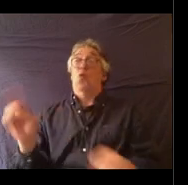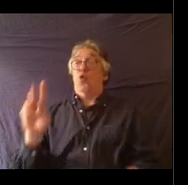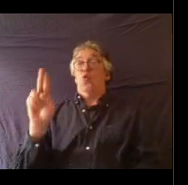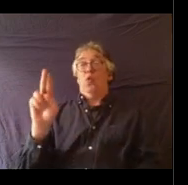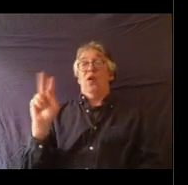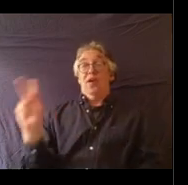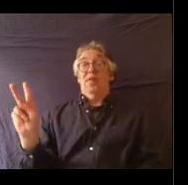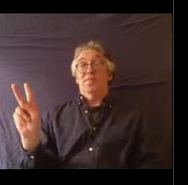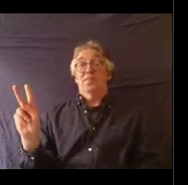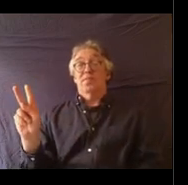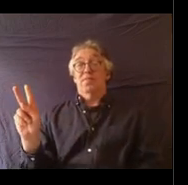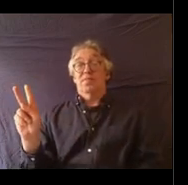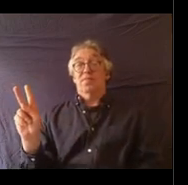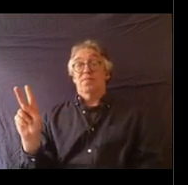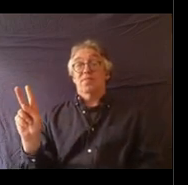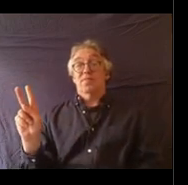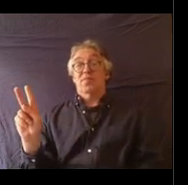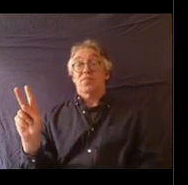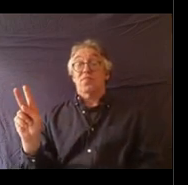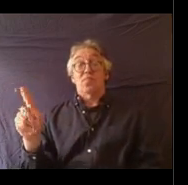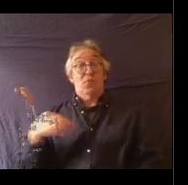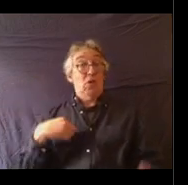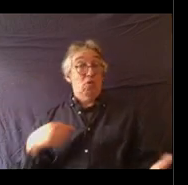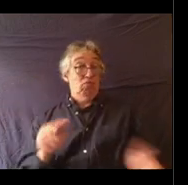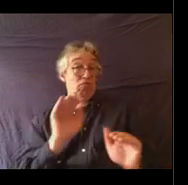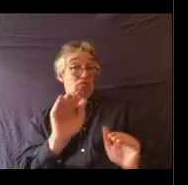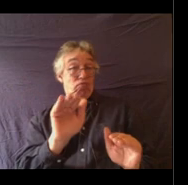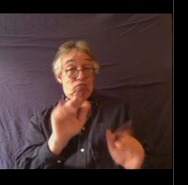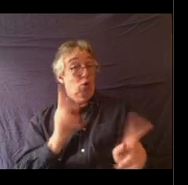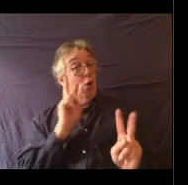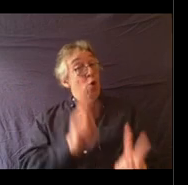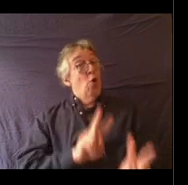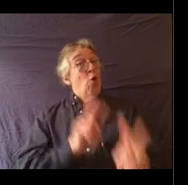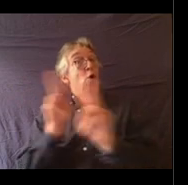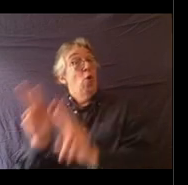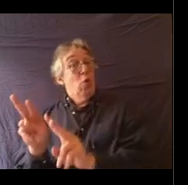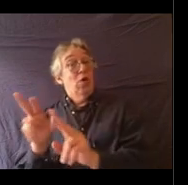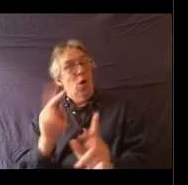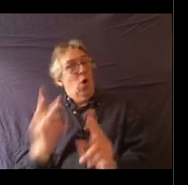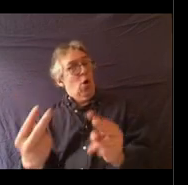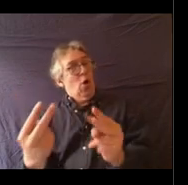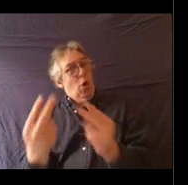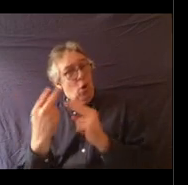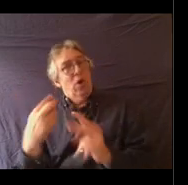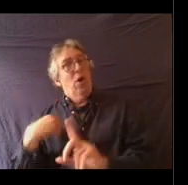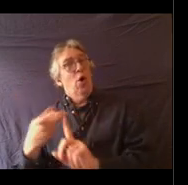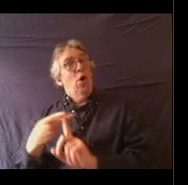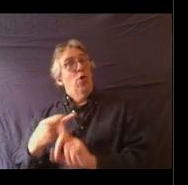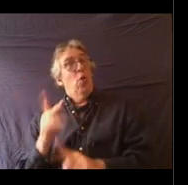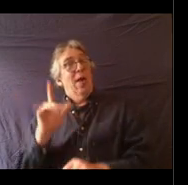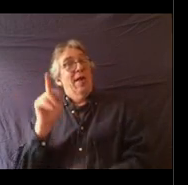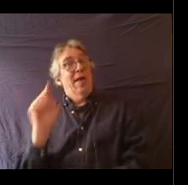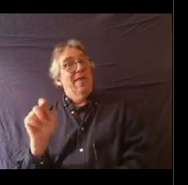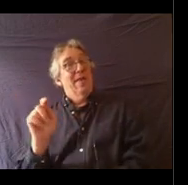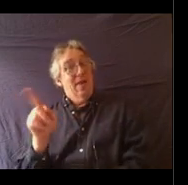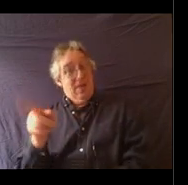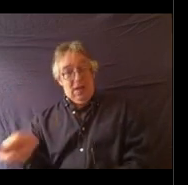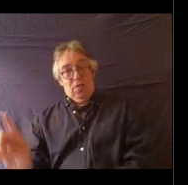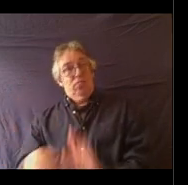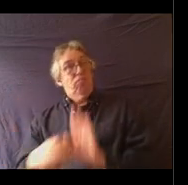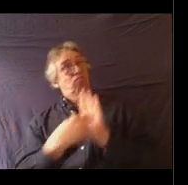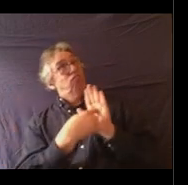and I would encourage you to take the resources that we provide in the toolkit to show to your national